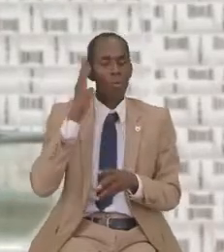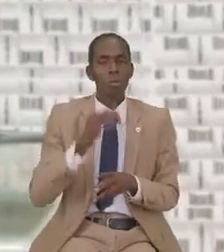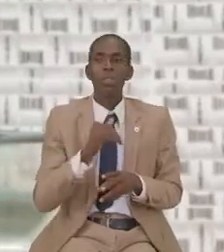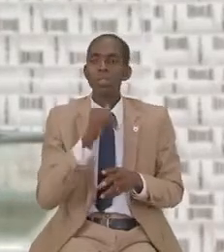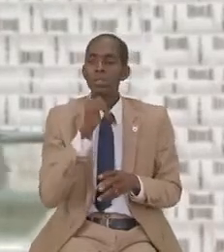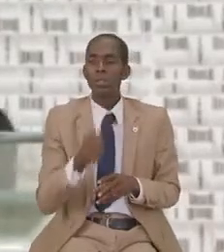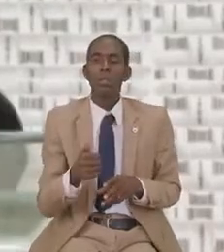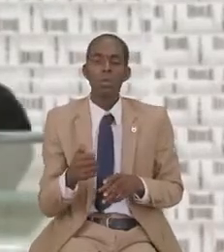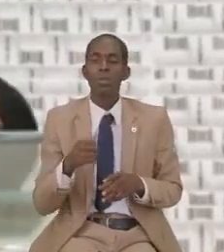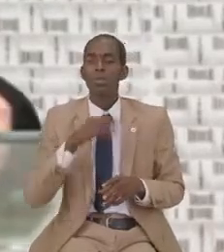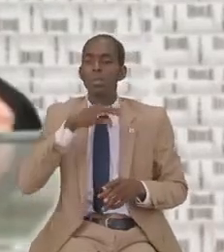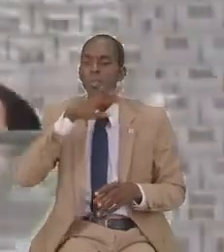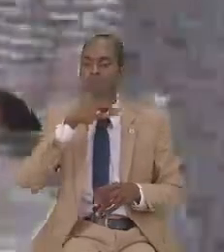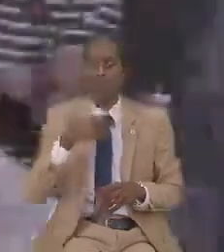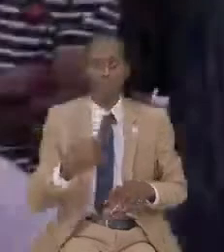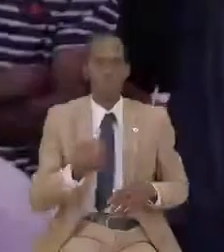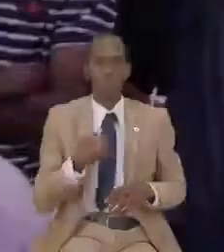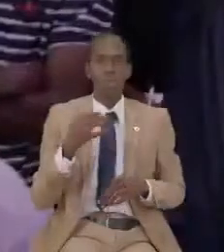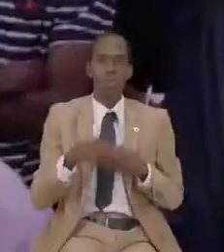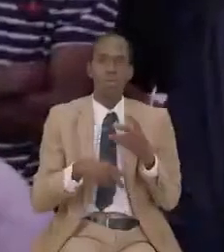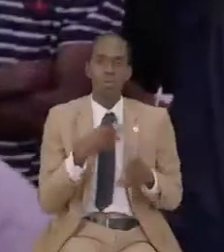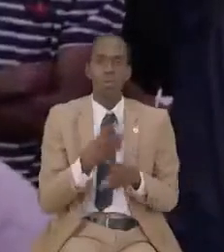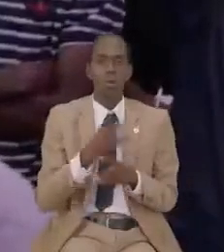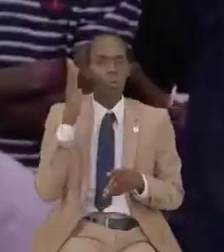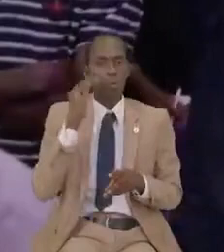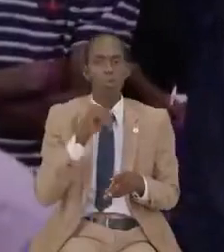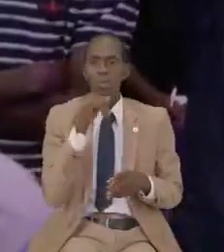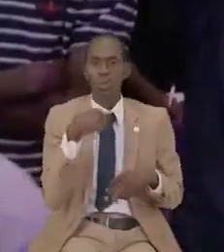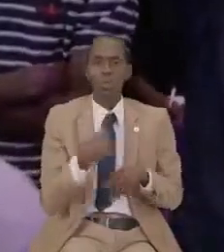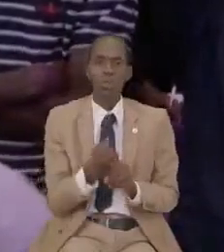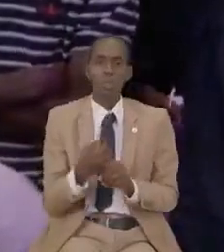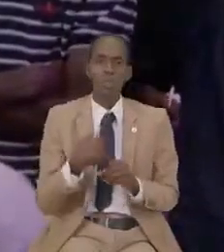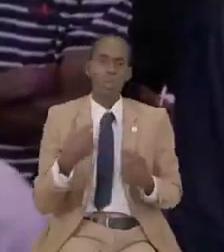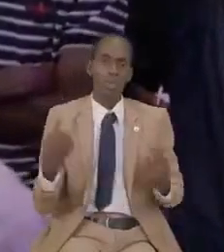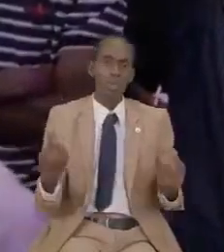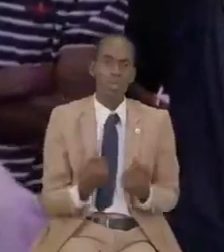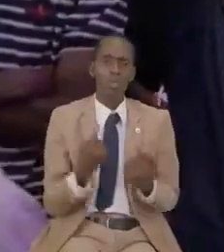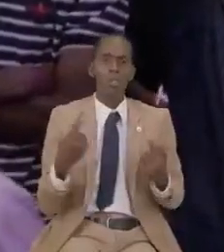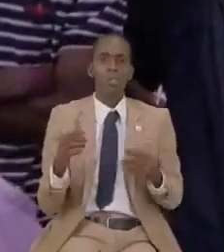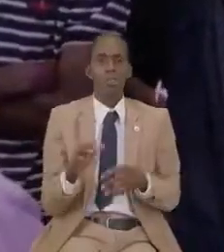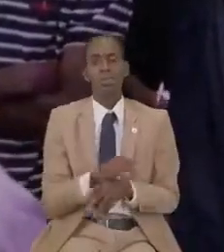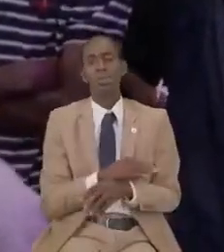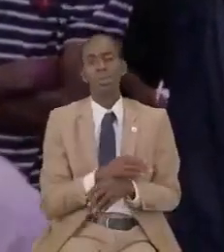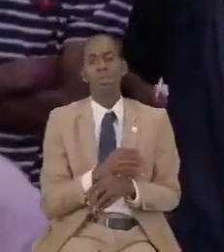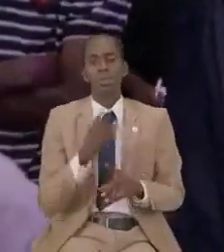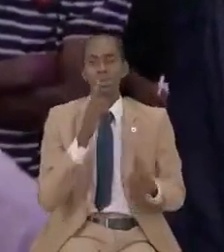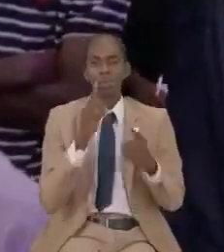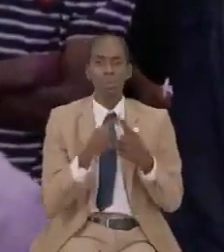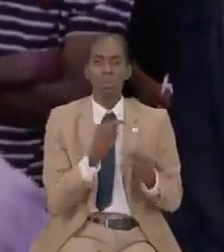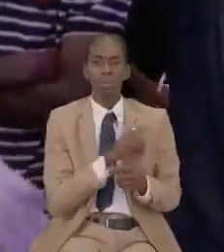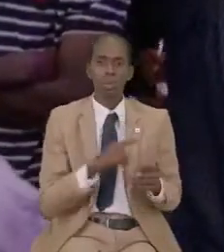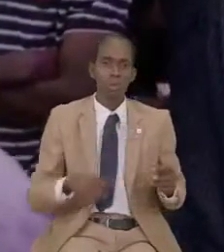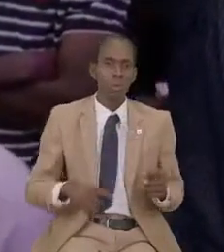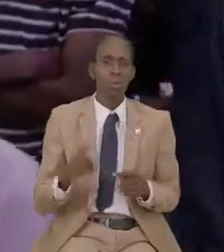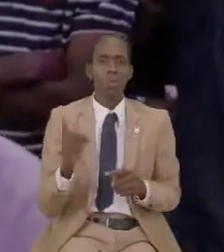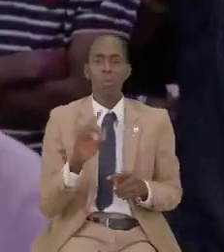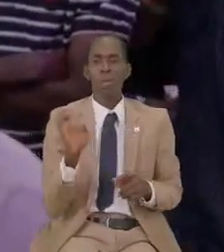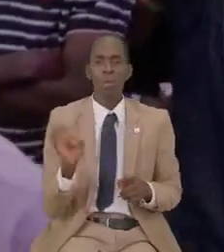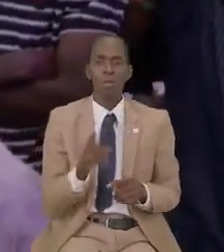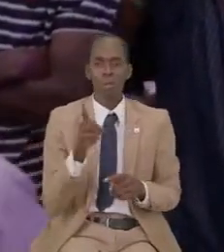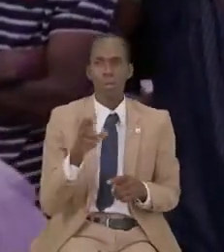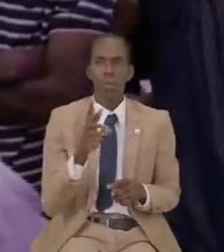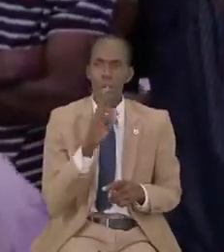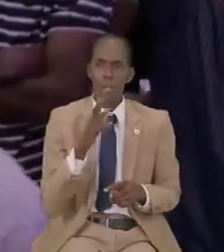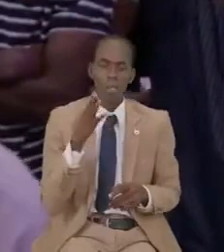not contaminate or corrupt me. But upon the Lord, dear brother, sister, whether in the campus